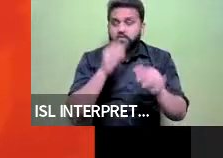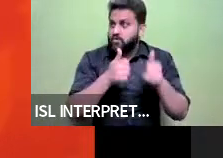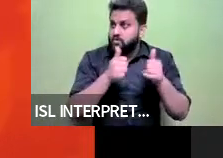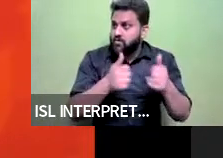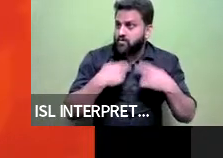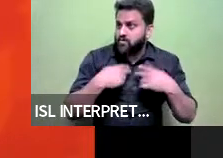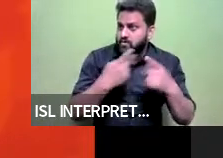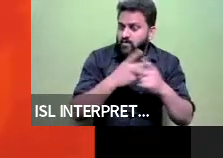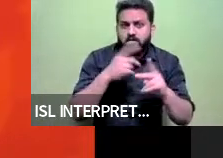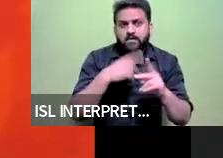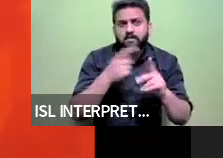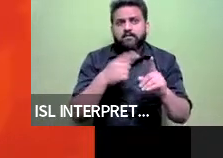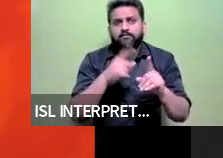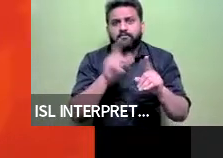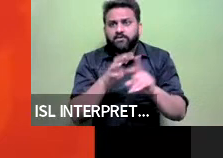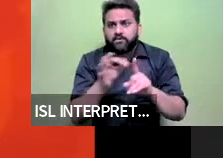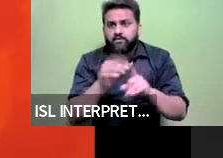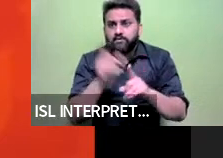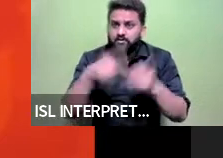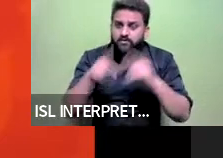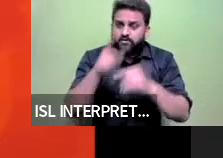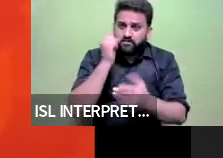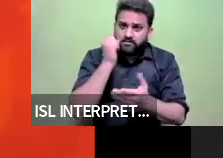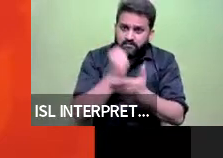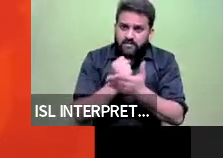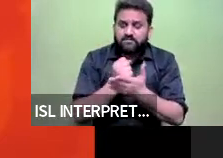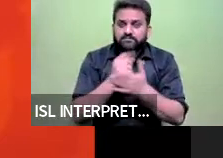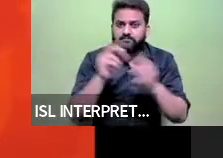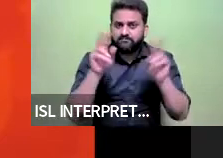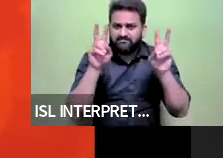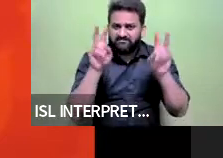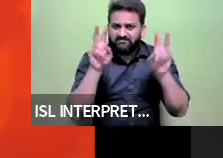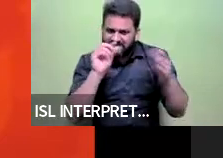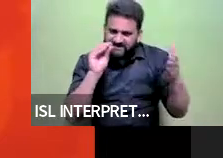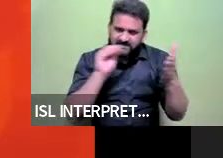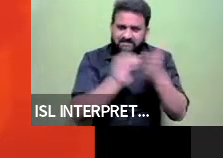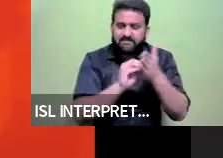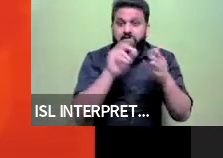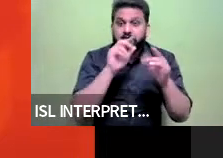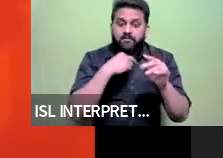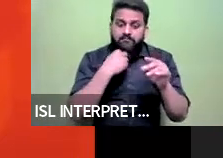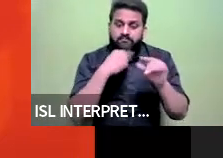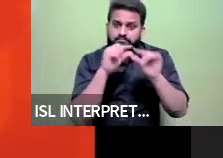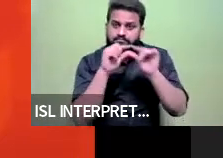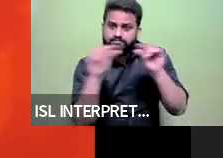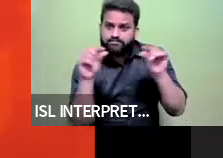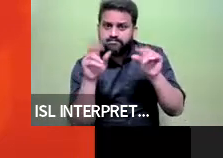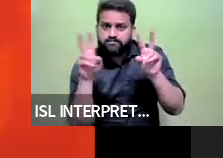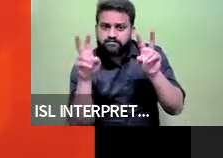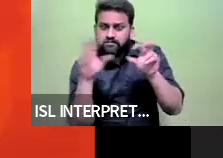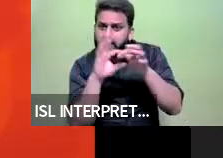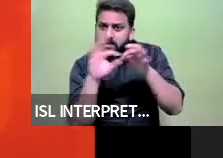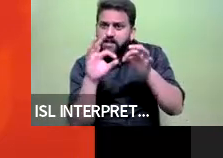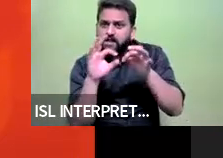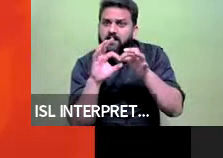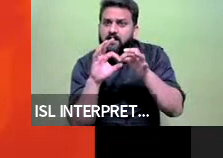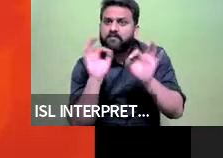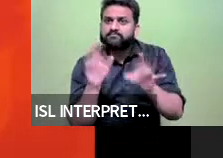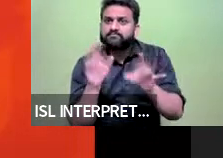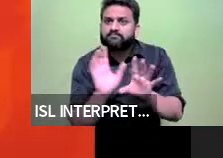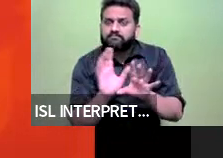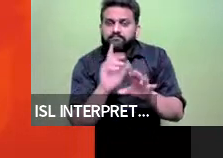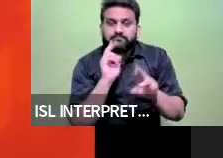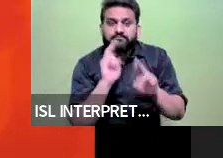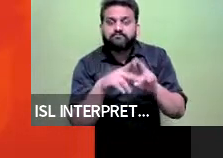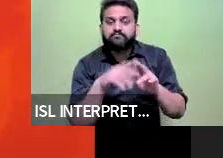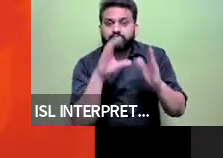your favor, then you should also quote the correct line from the case itself. If you